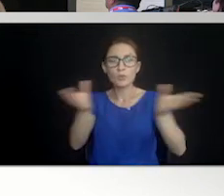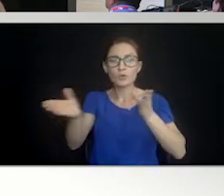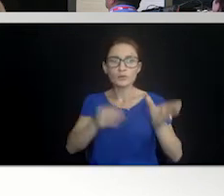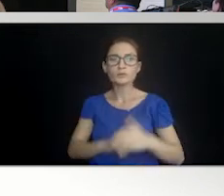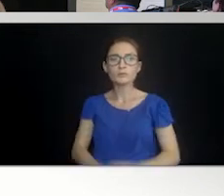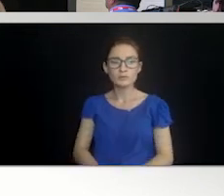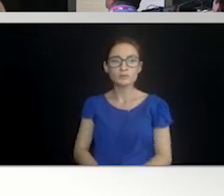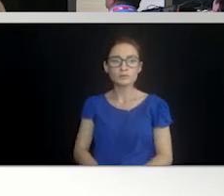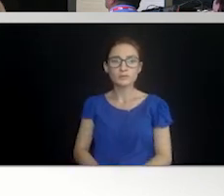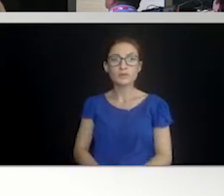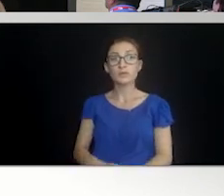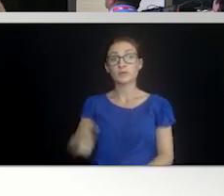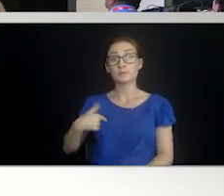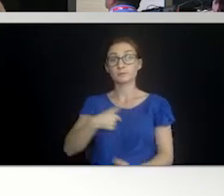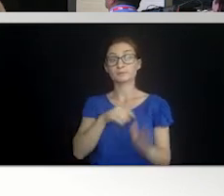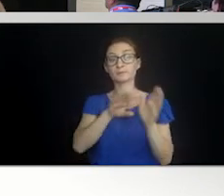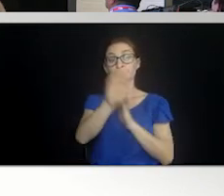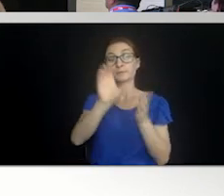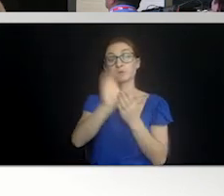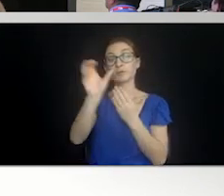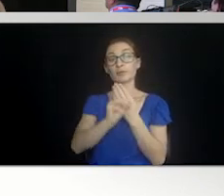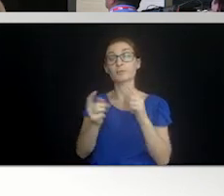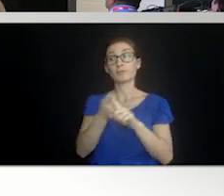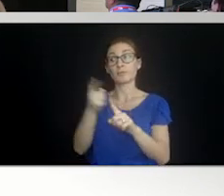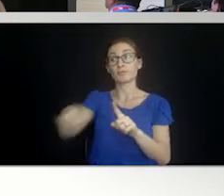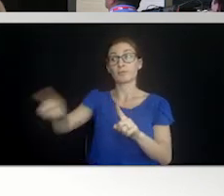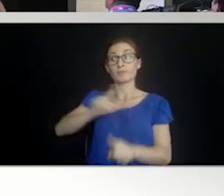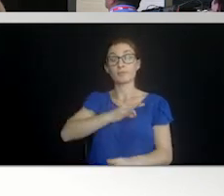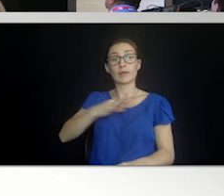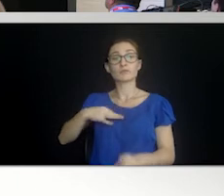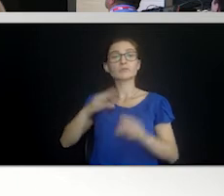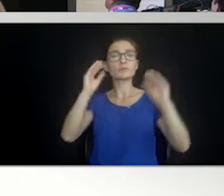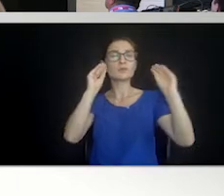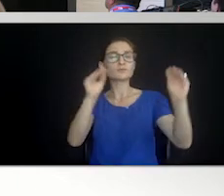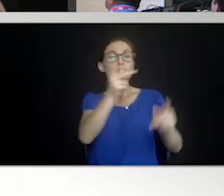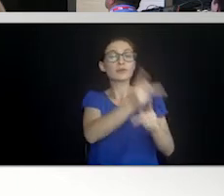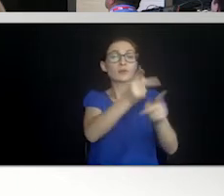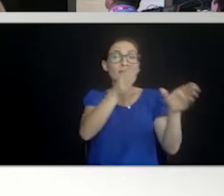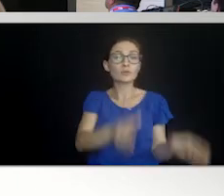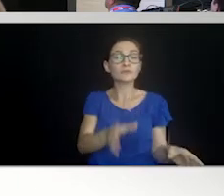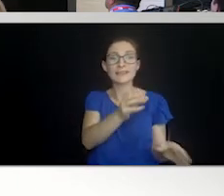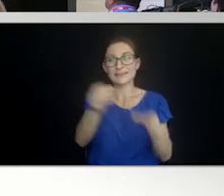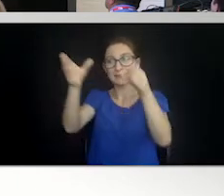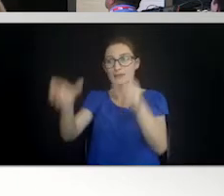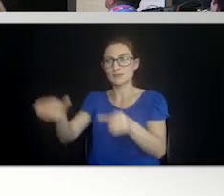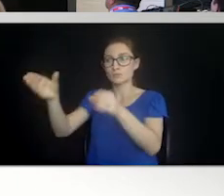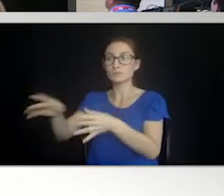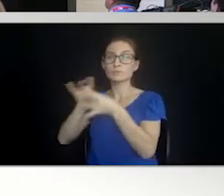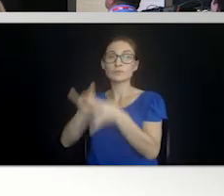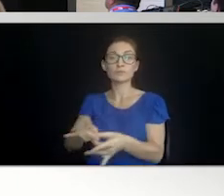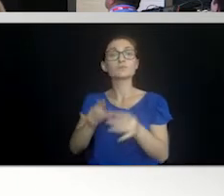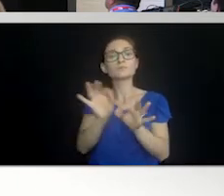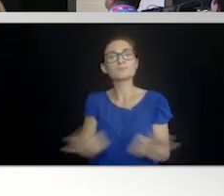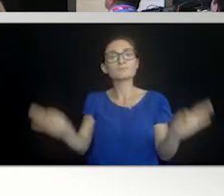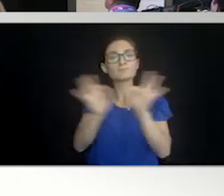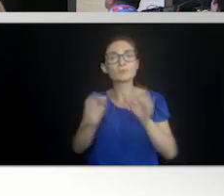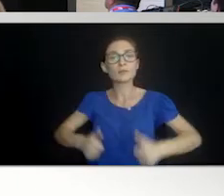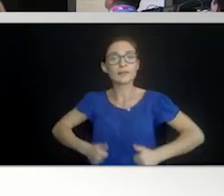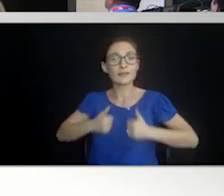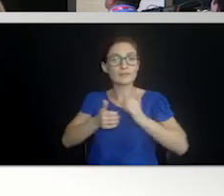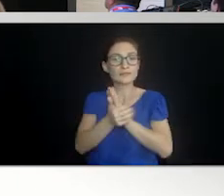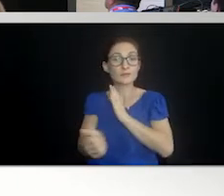salaries that are not necessary. We've developed curriculum from our faculty to educate caregivers and individuals on essential life skills and